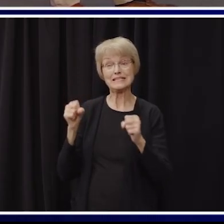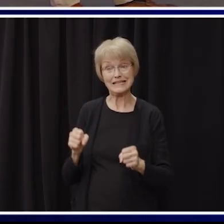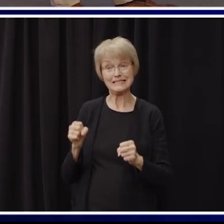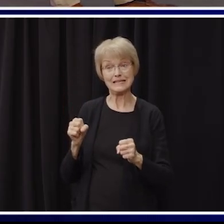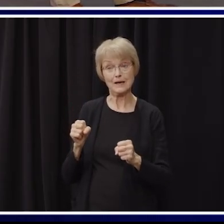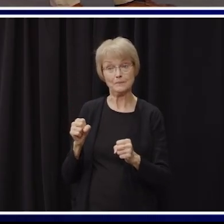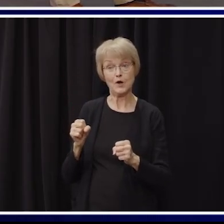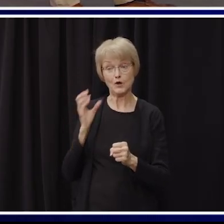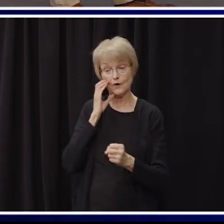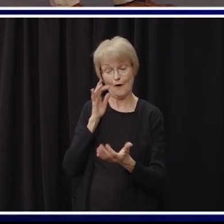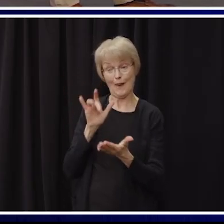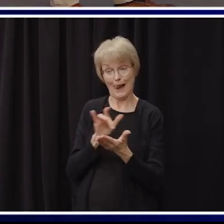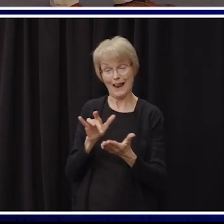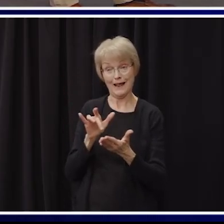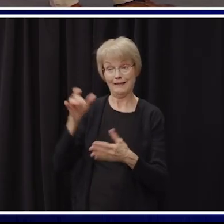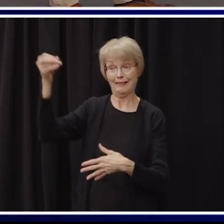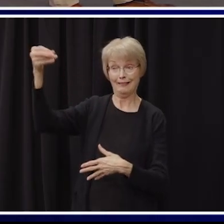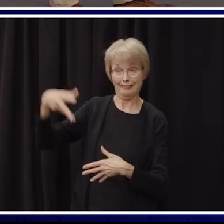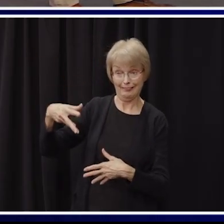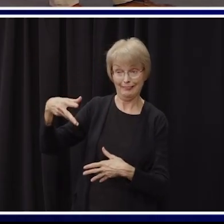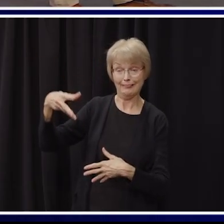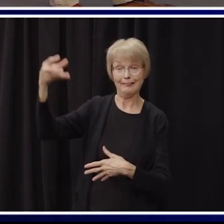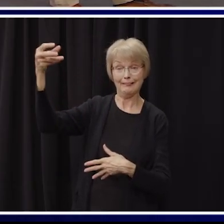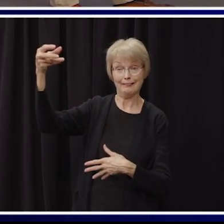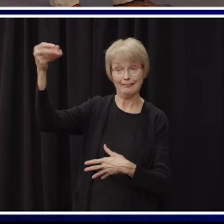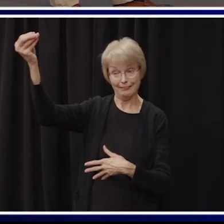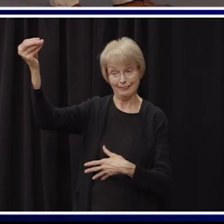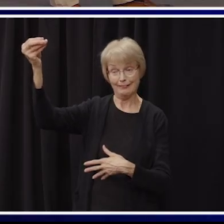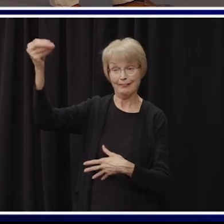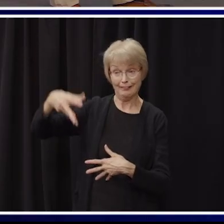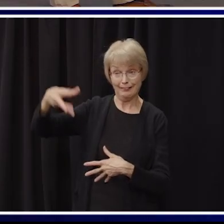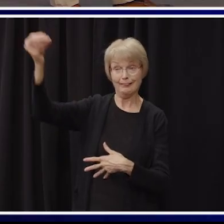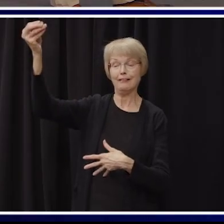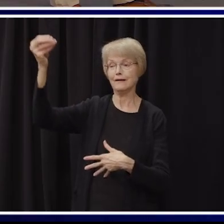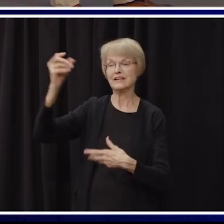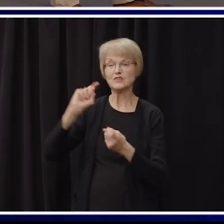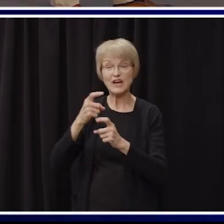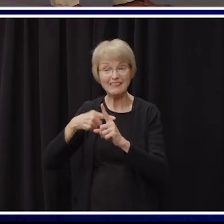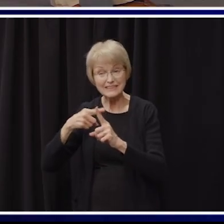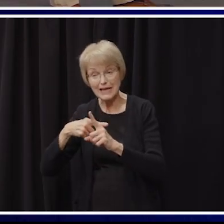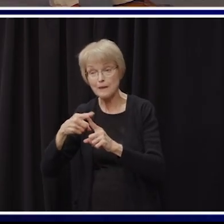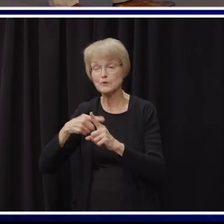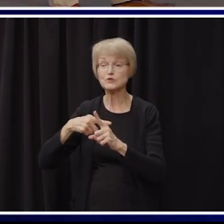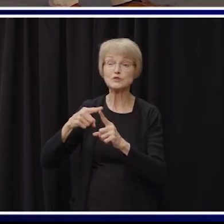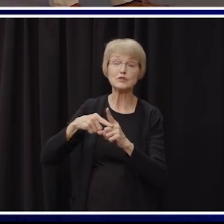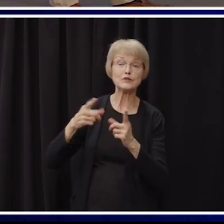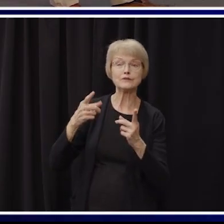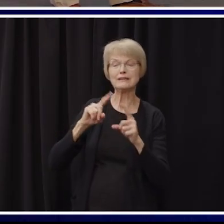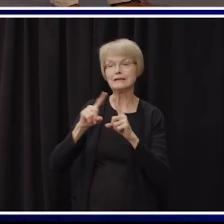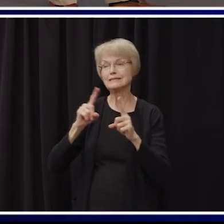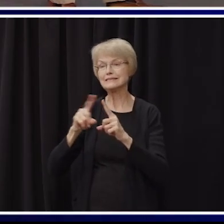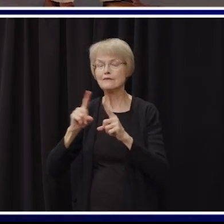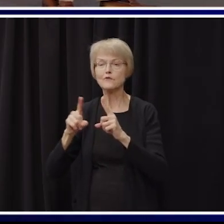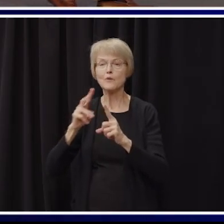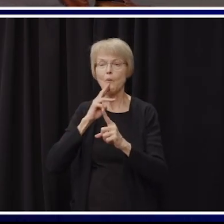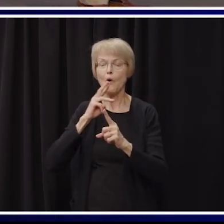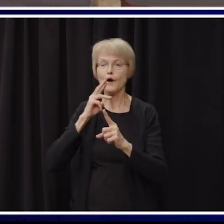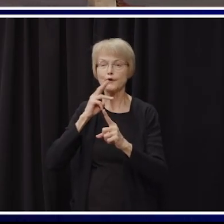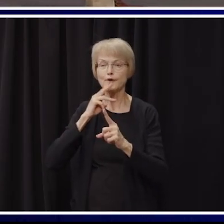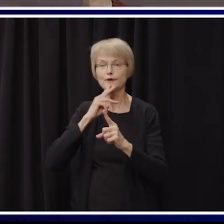to turn the shower on, change the temperature, change the water from different valves.